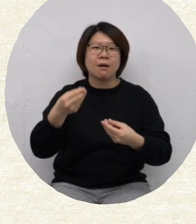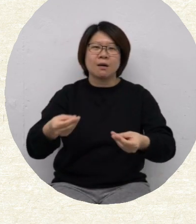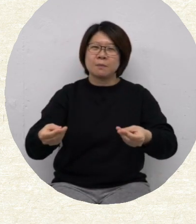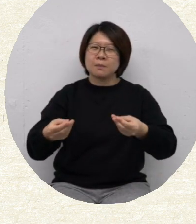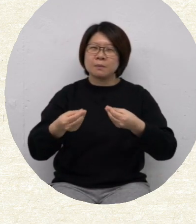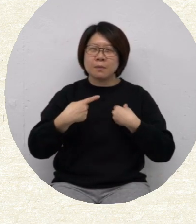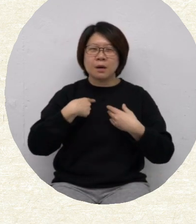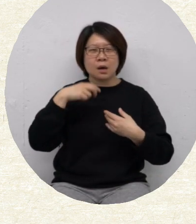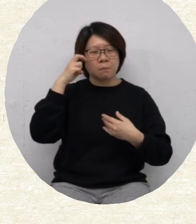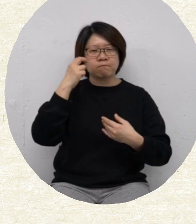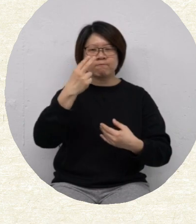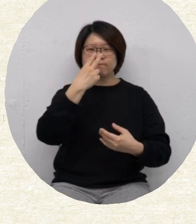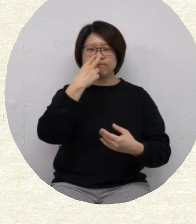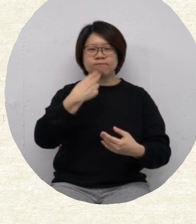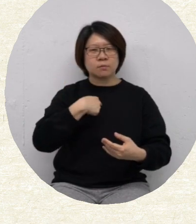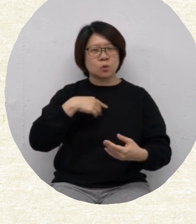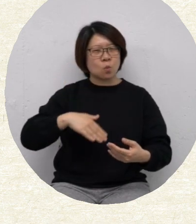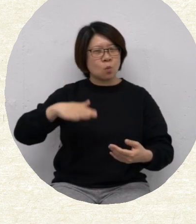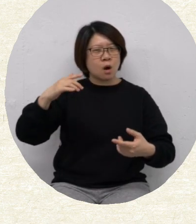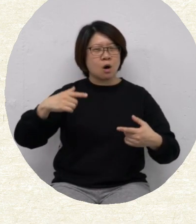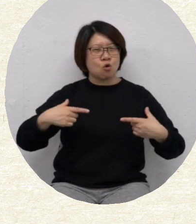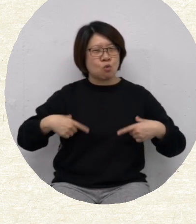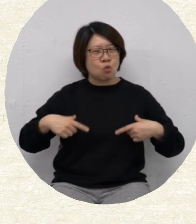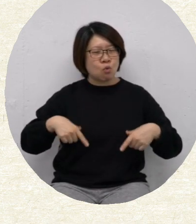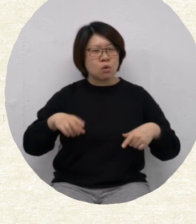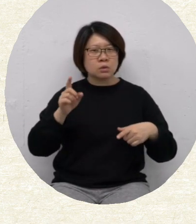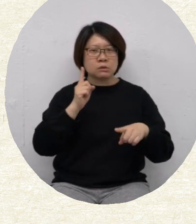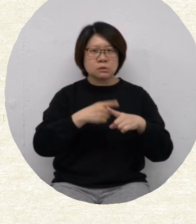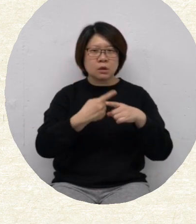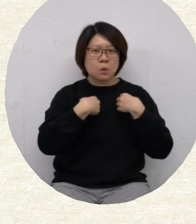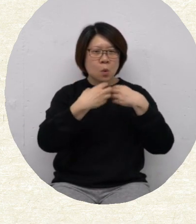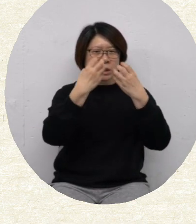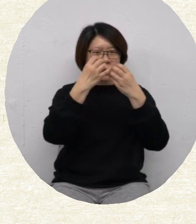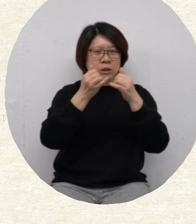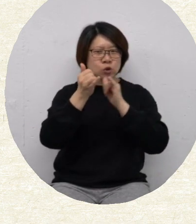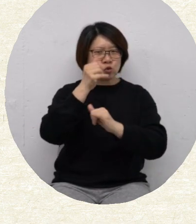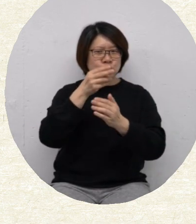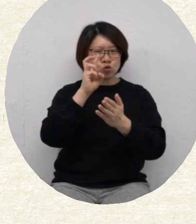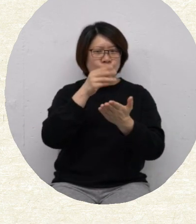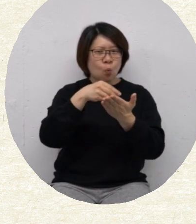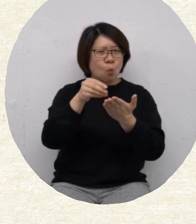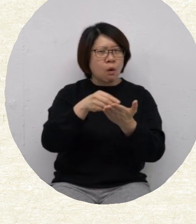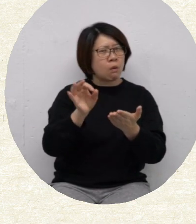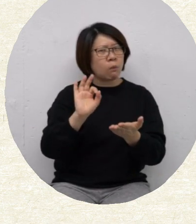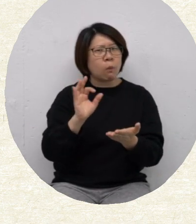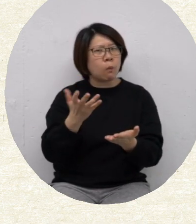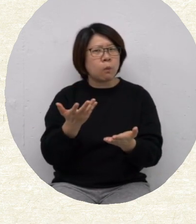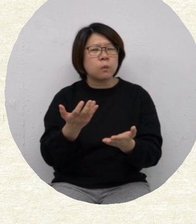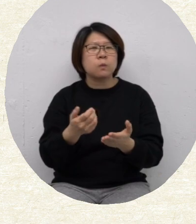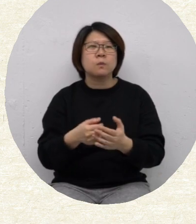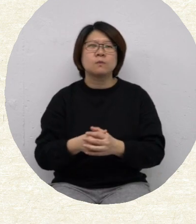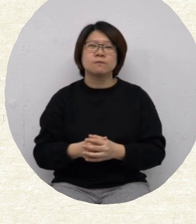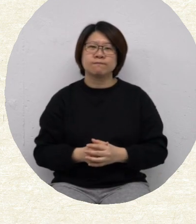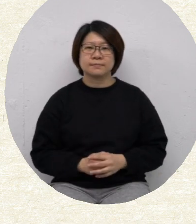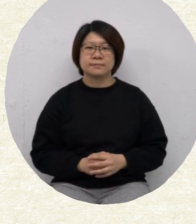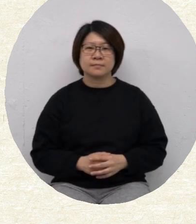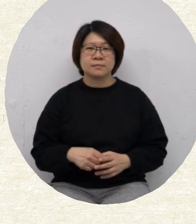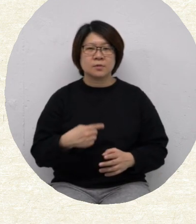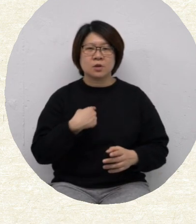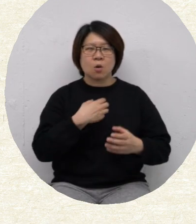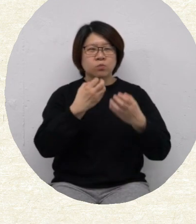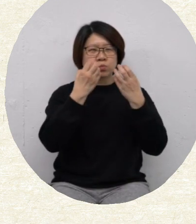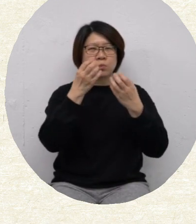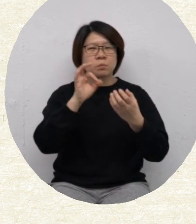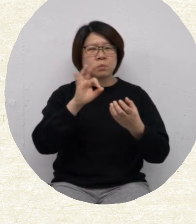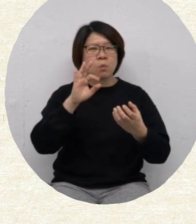The reason was that these water-based woodblock prints lacked a certain printed look of a typical Western